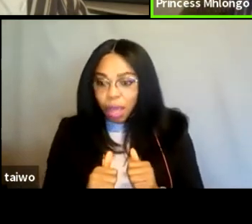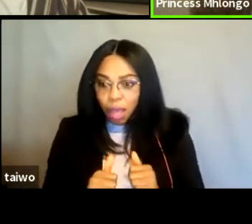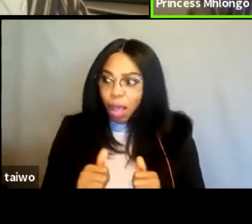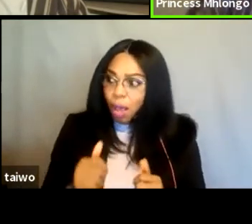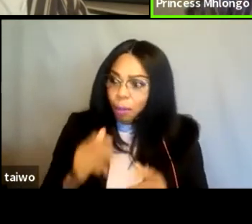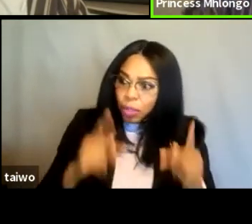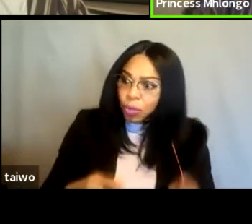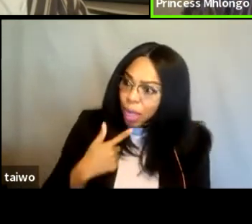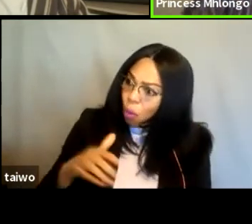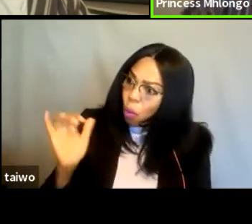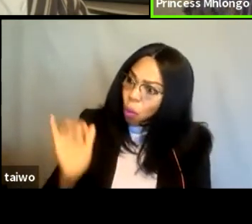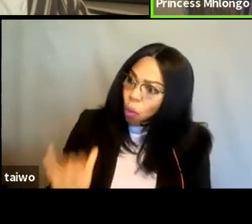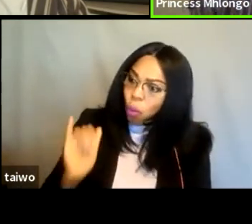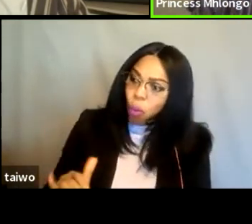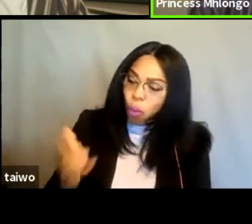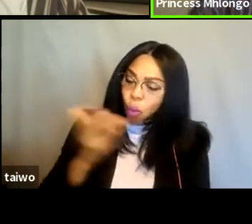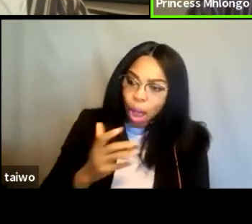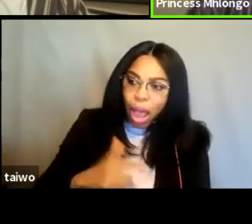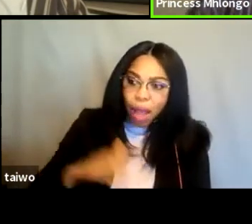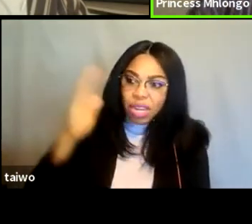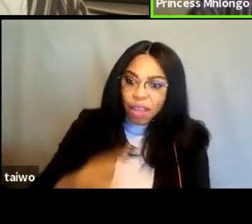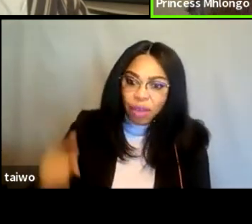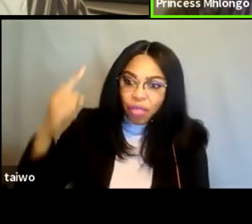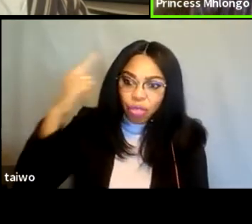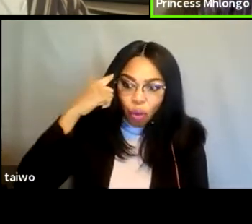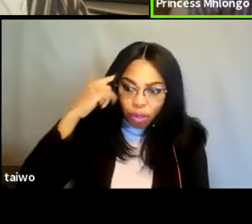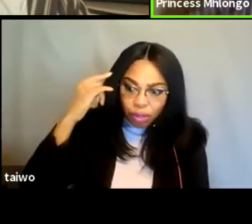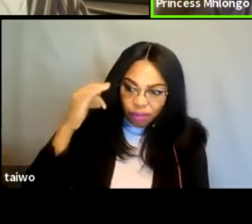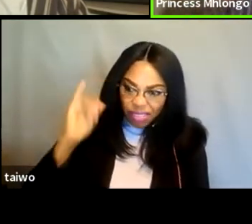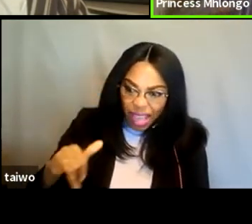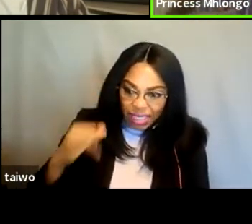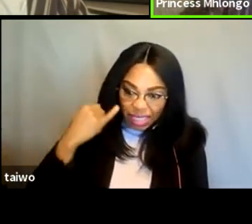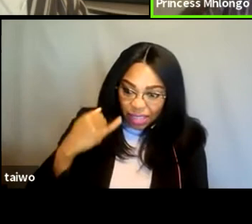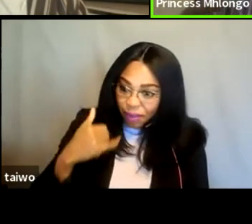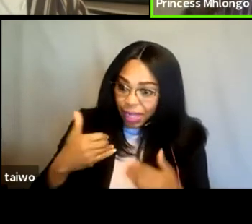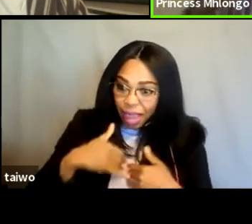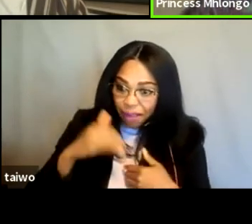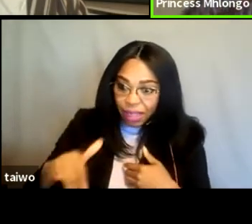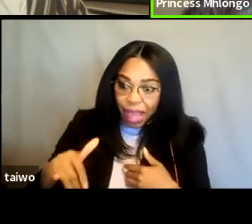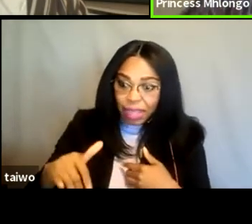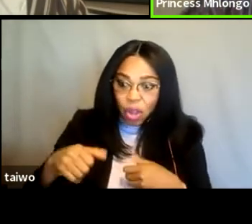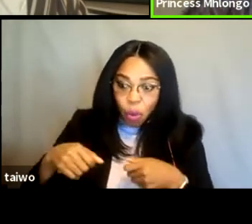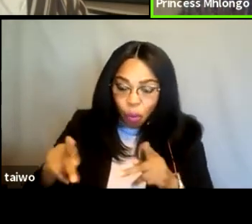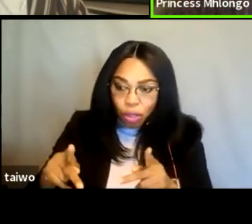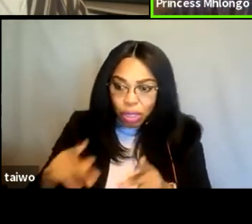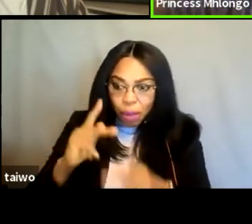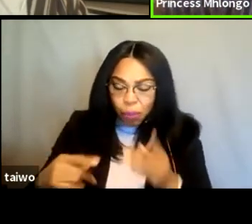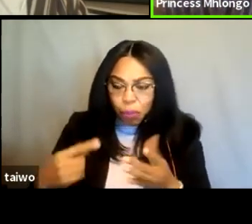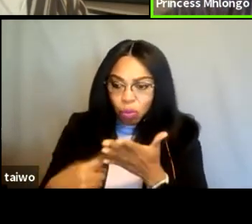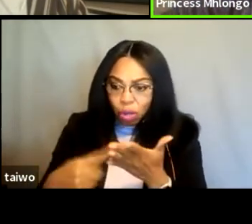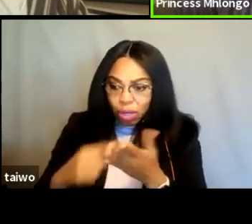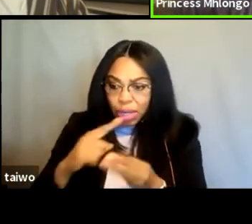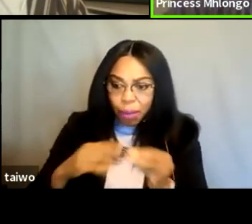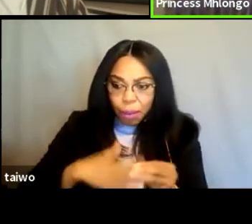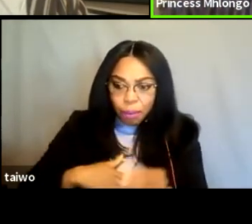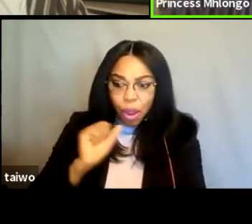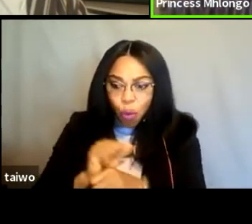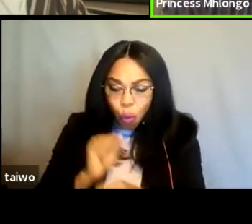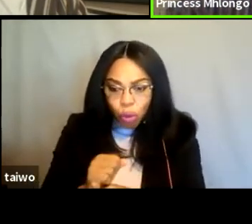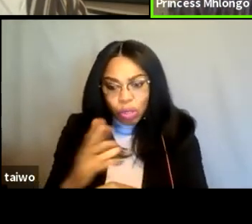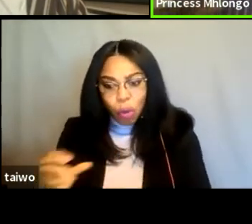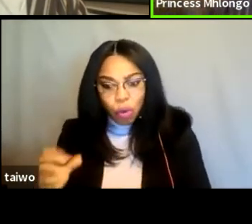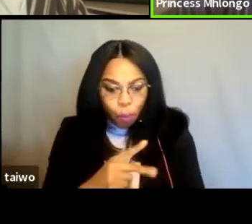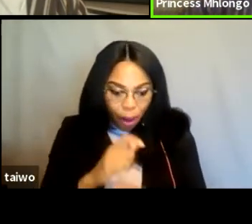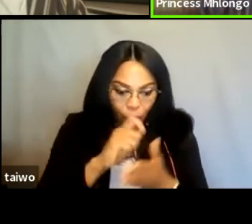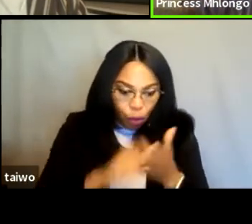wow, I would have never thought of that if I didn't have this platform to have people talking about my work and new stories. Let me go back, rewrite, you